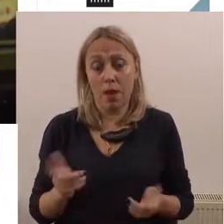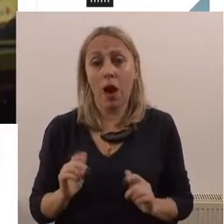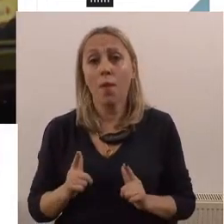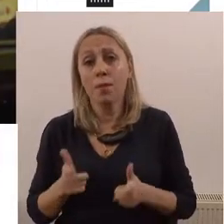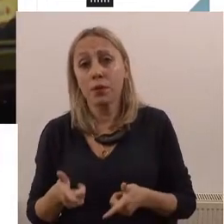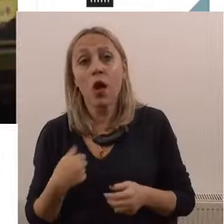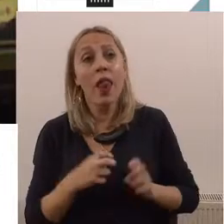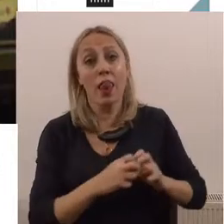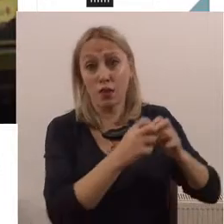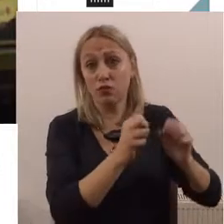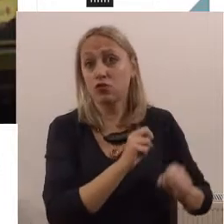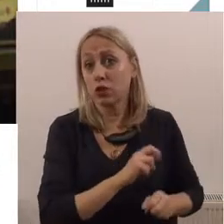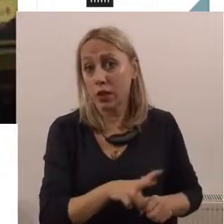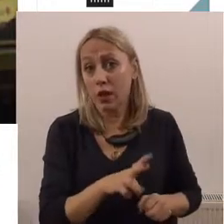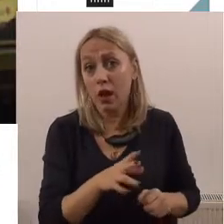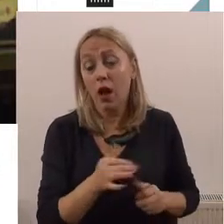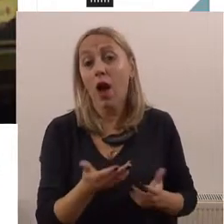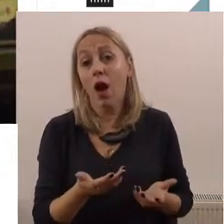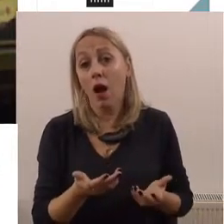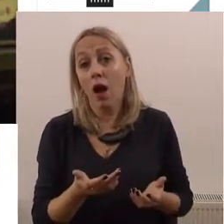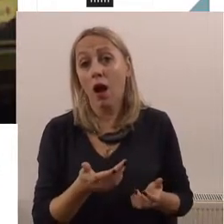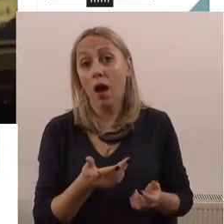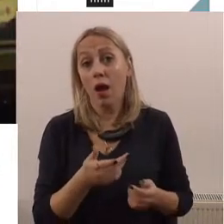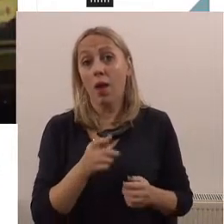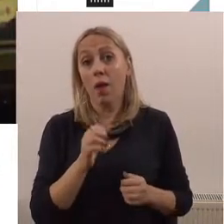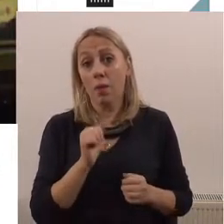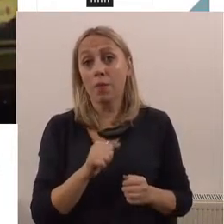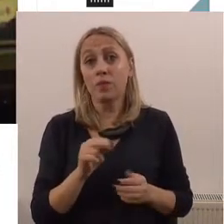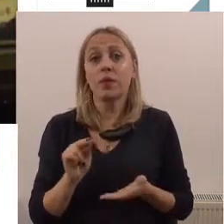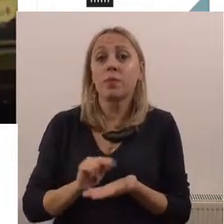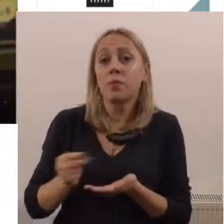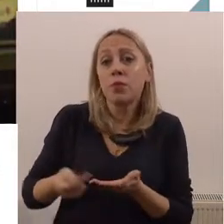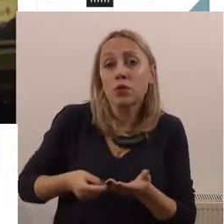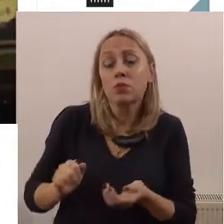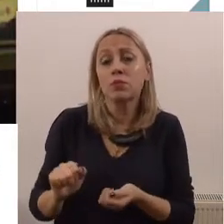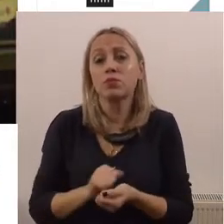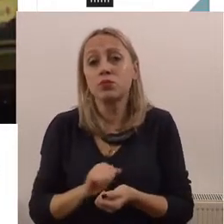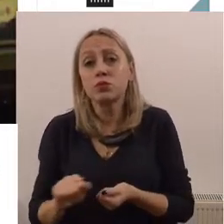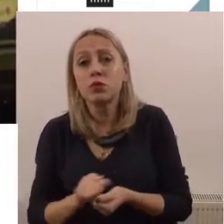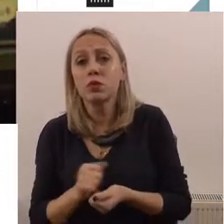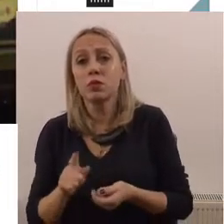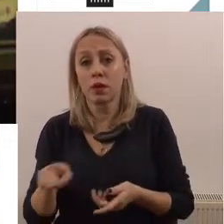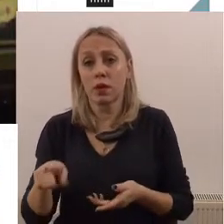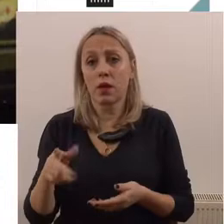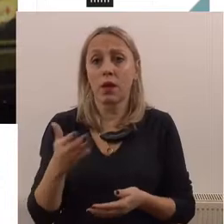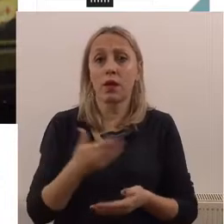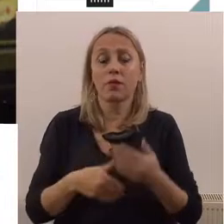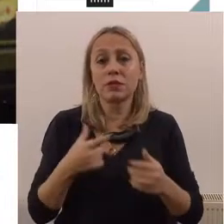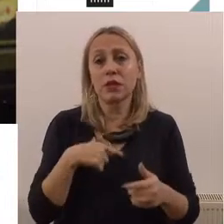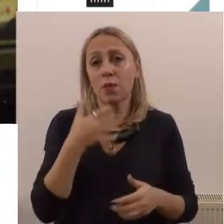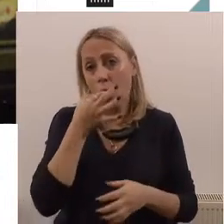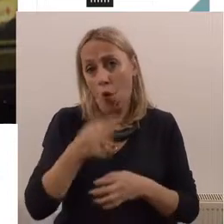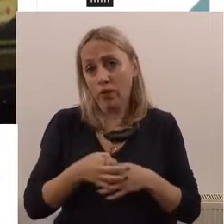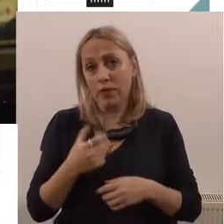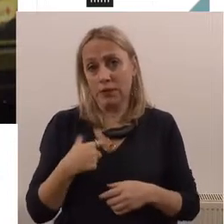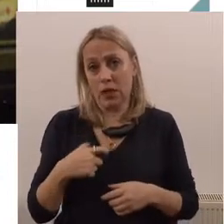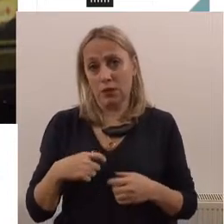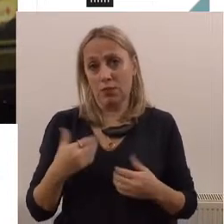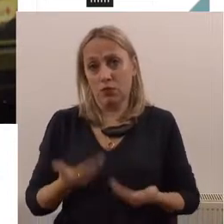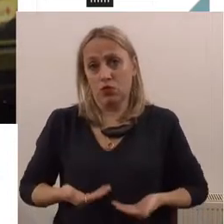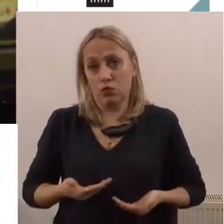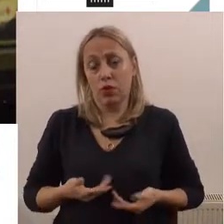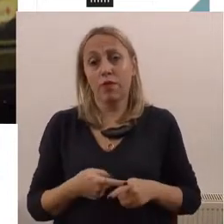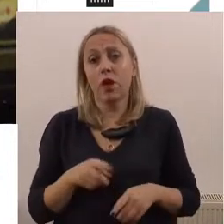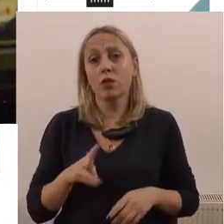this case? So we have the lift. Probably we need to sign a certain paper when people